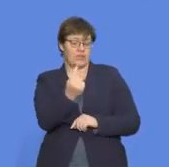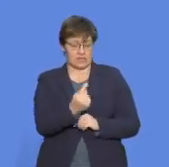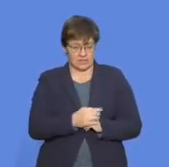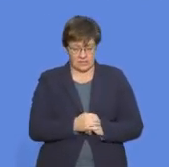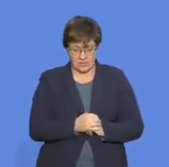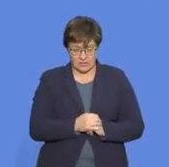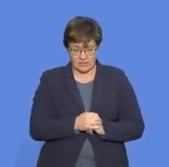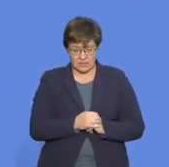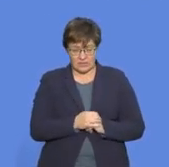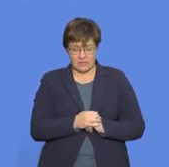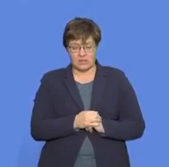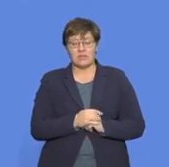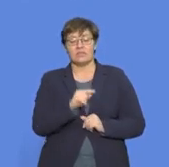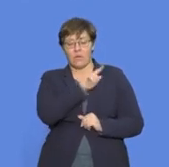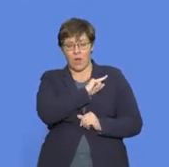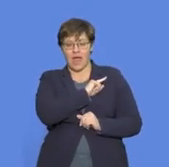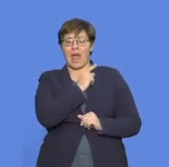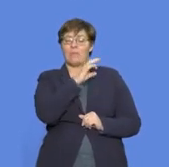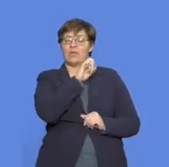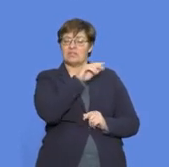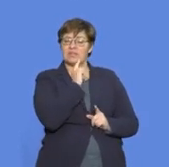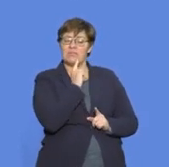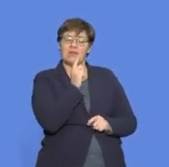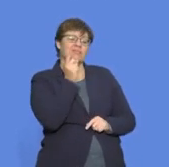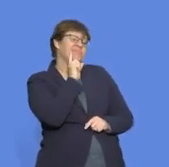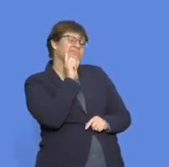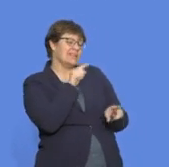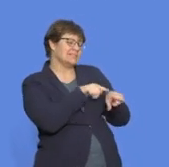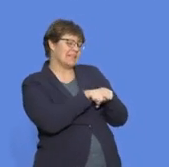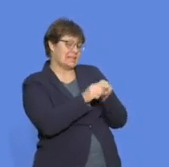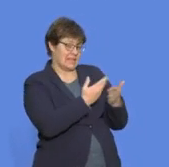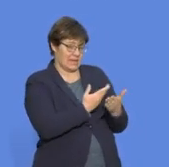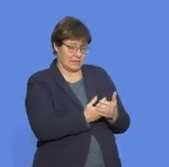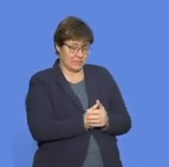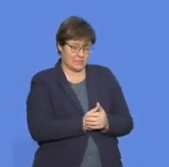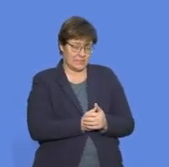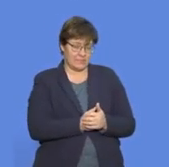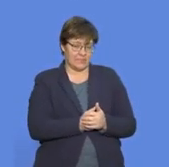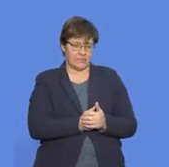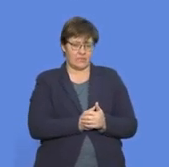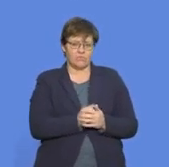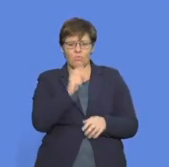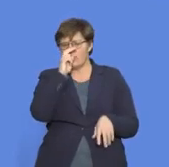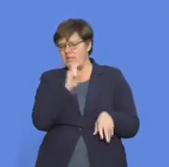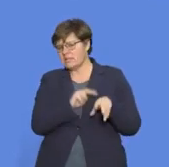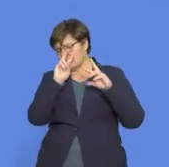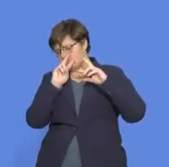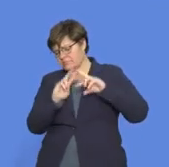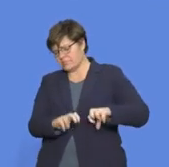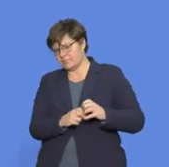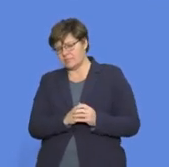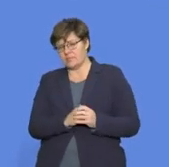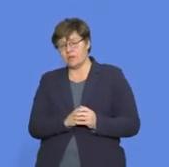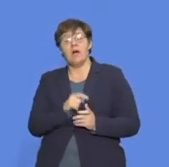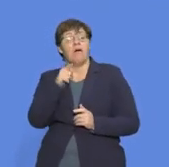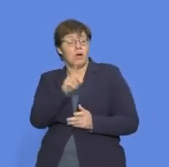we always say that a hypothesis is a testable statement. So I now need to go and see that if this is